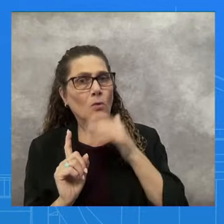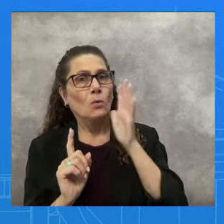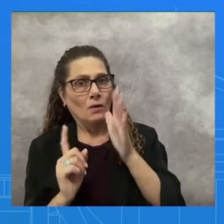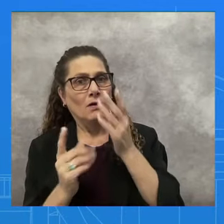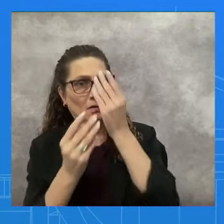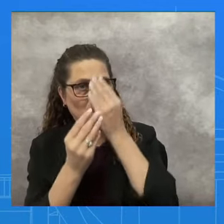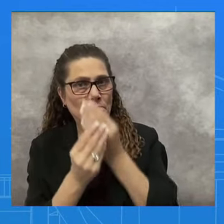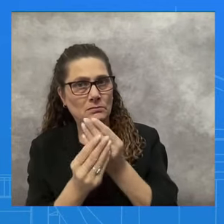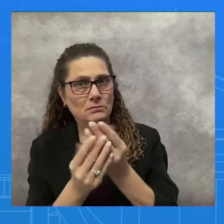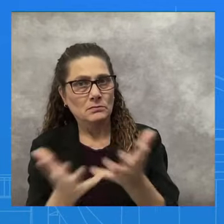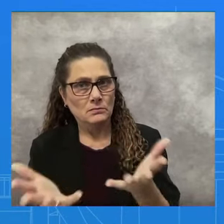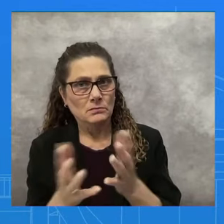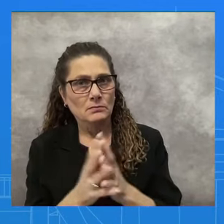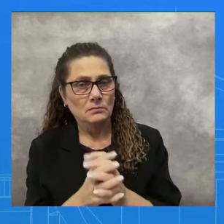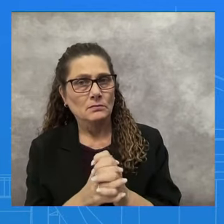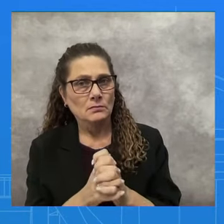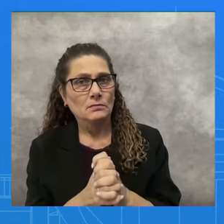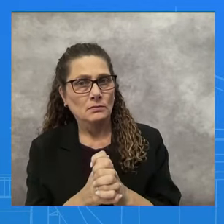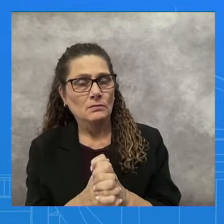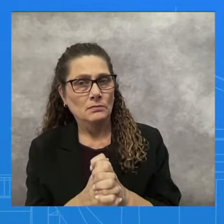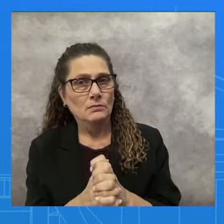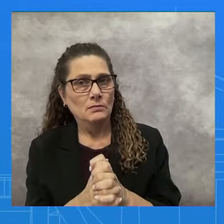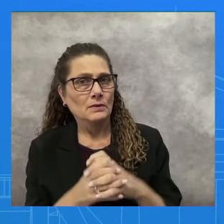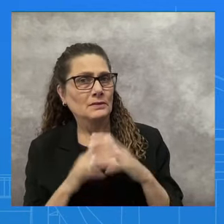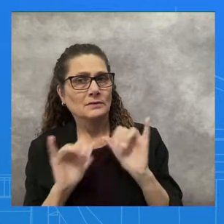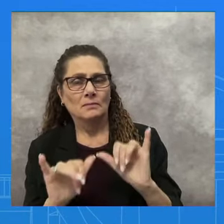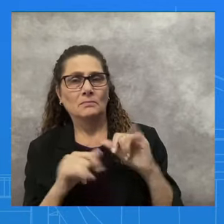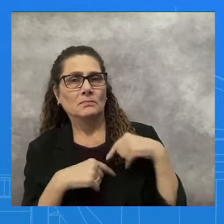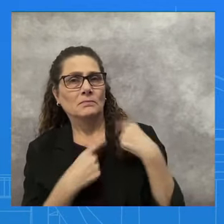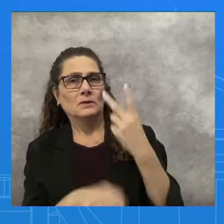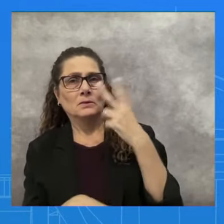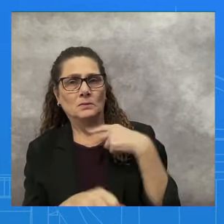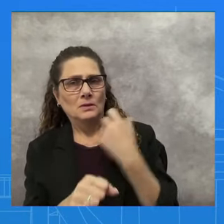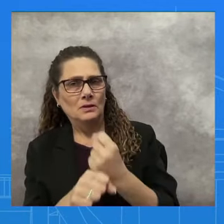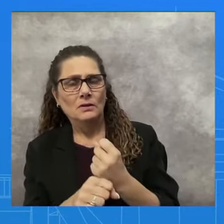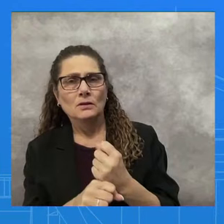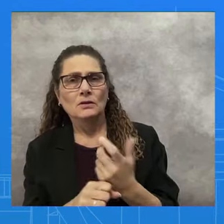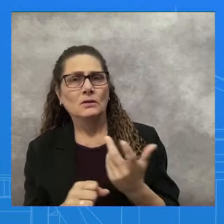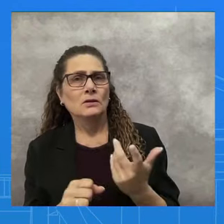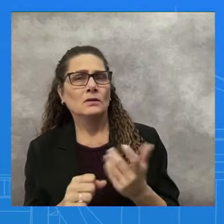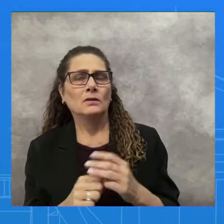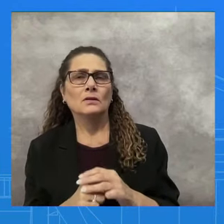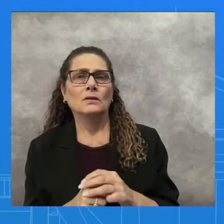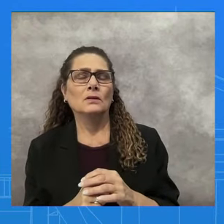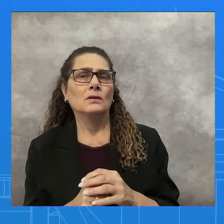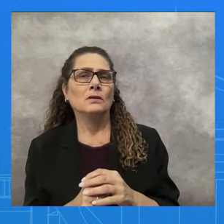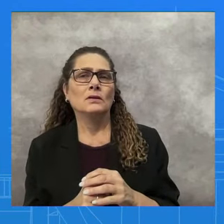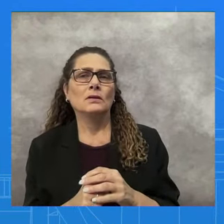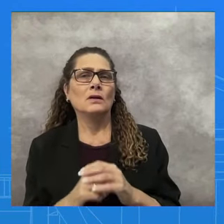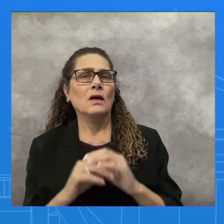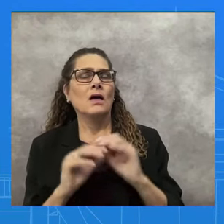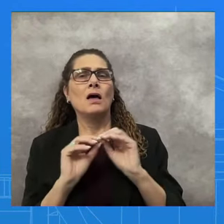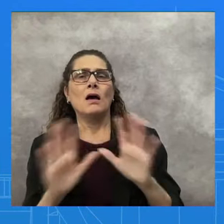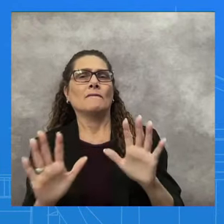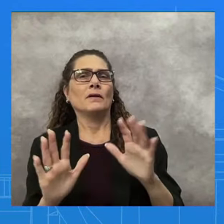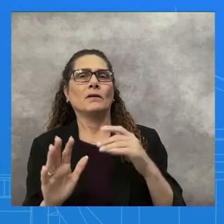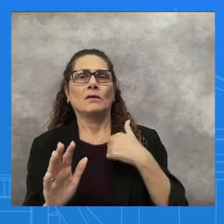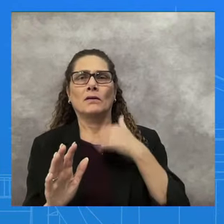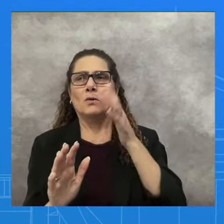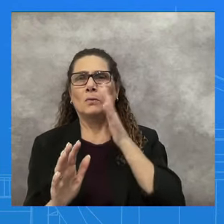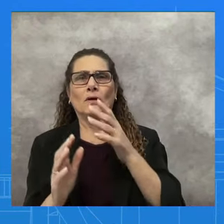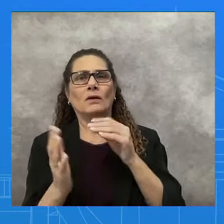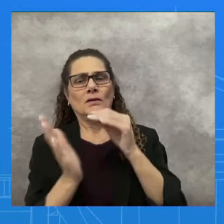2 years. And we obviously will provide his health records and all of the information as we've done in the last 2 years.